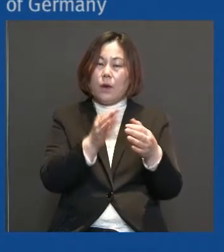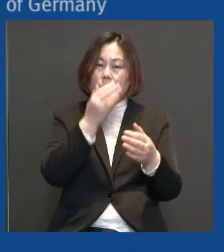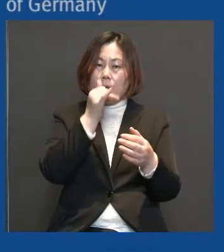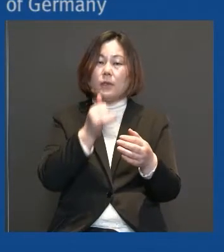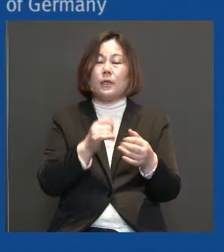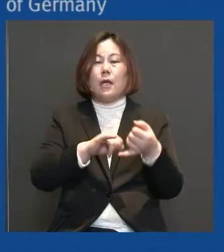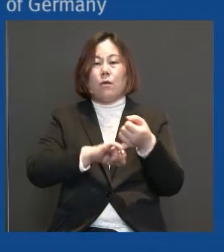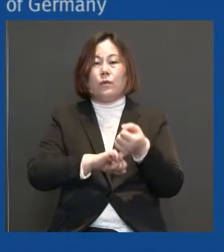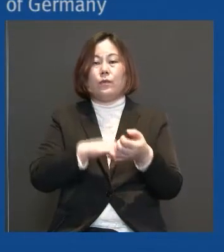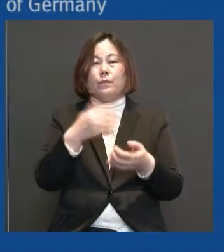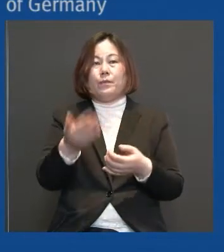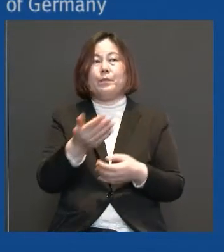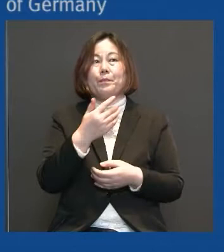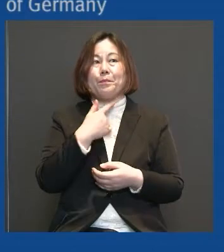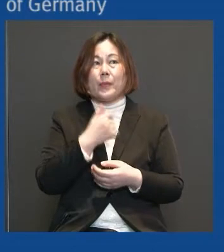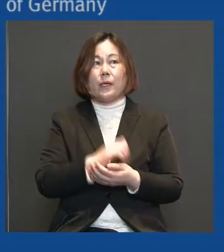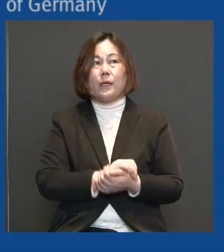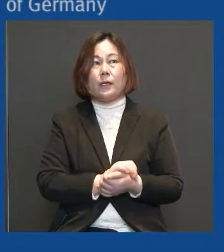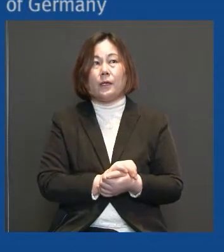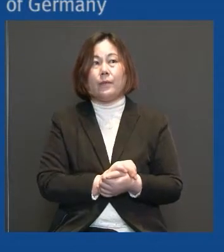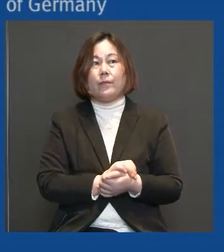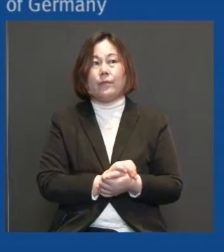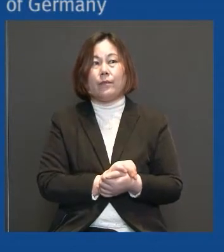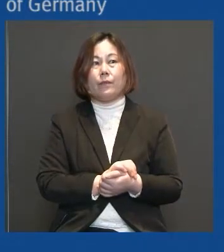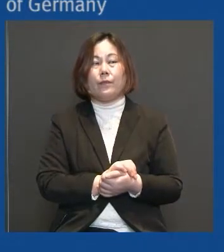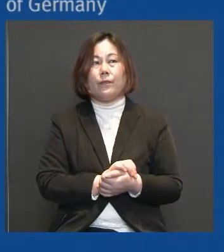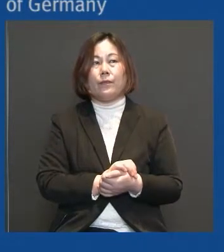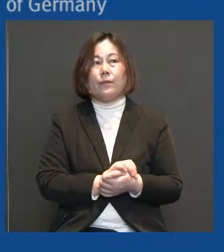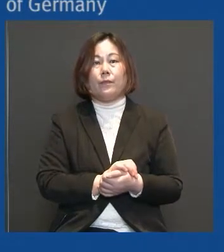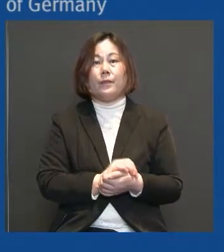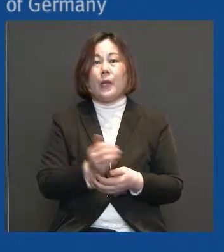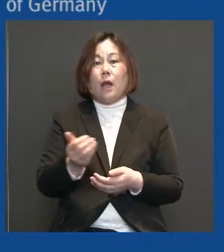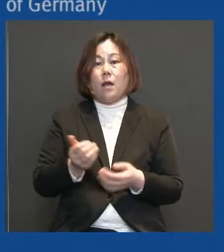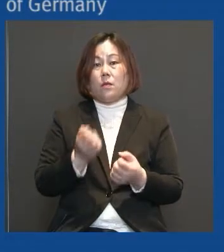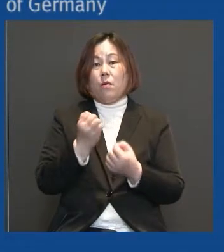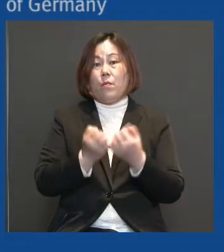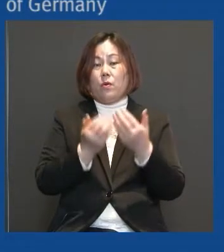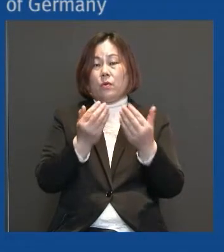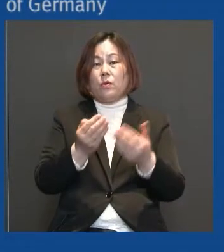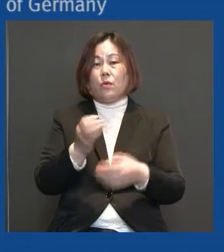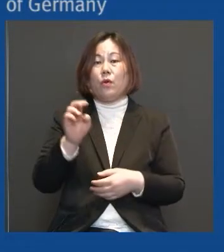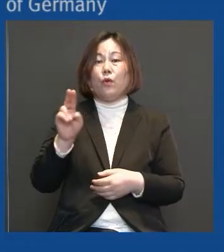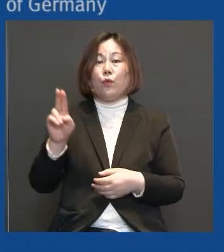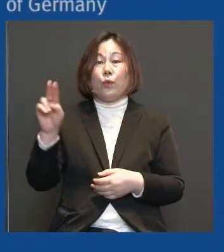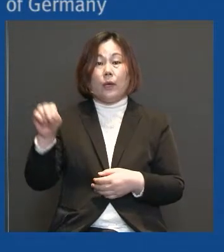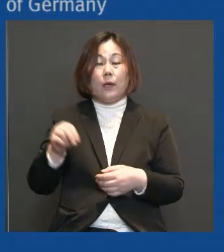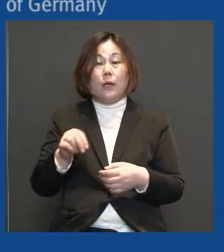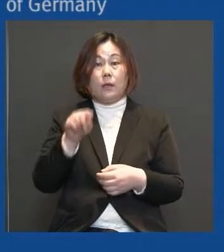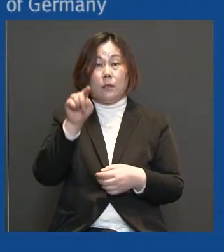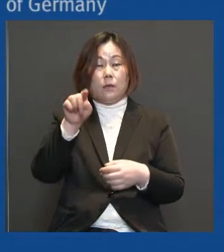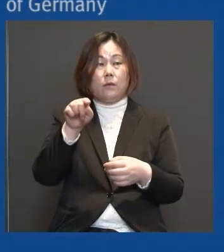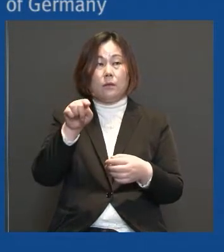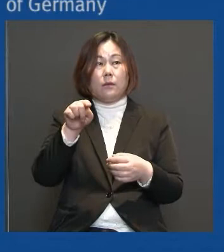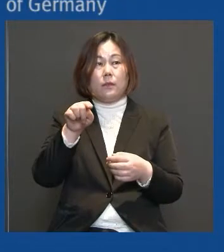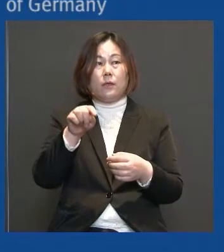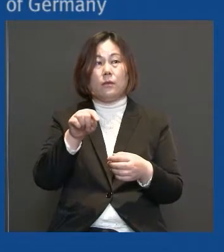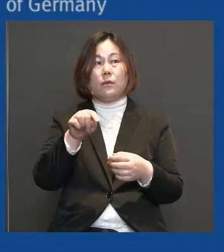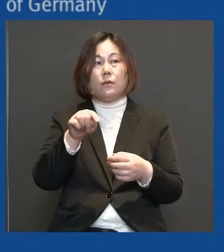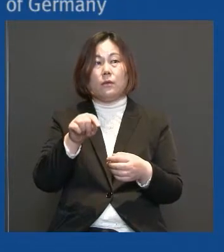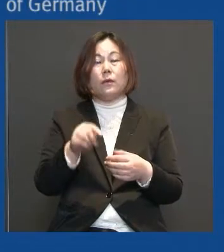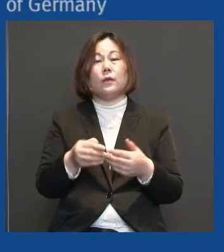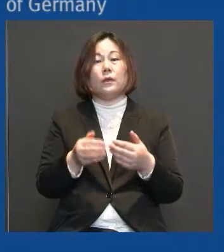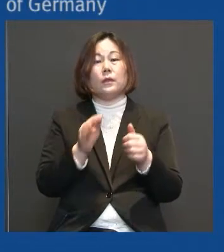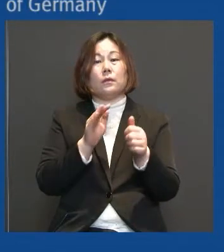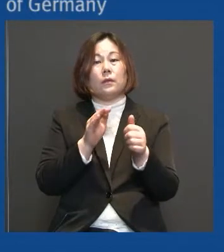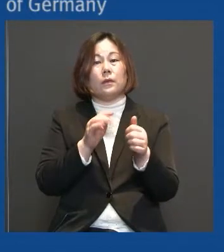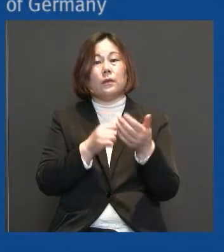As was already briefly touched upon, there are also on the United Nations level different groups that deal with